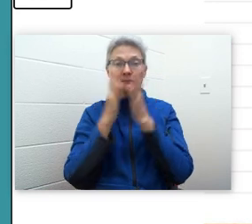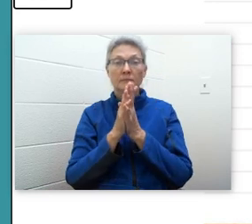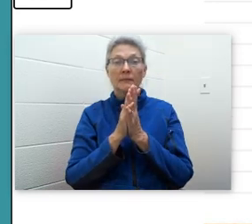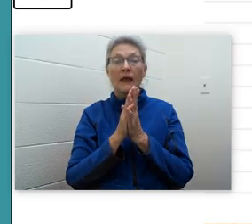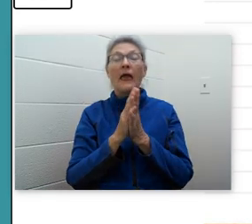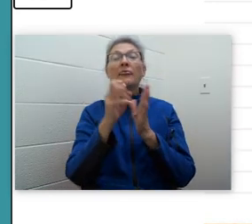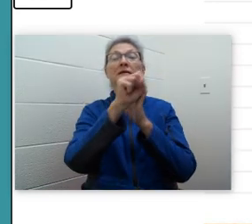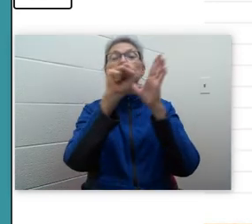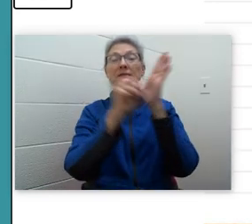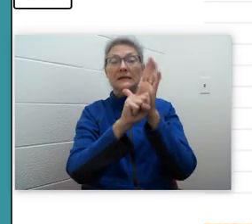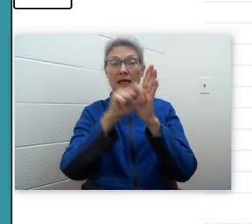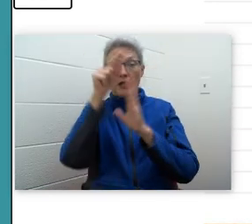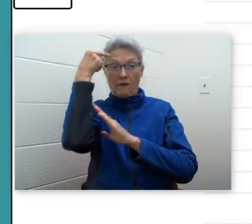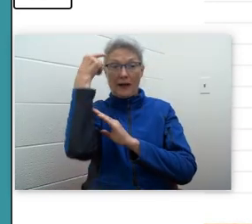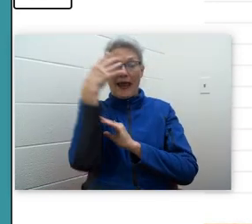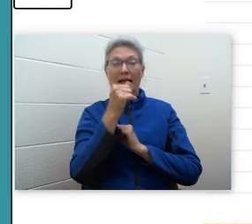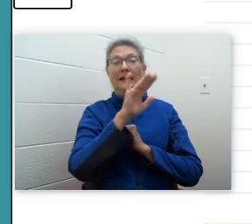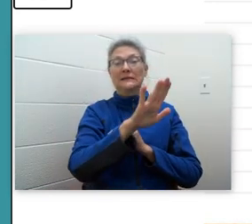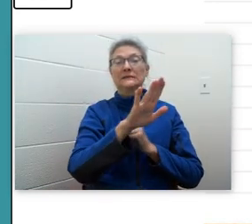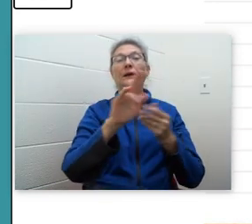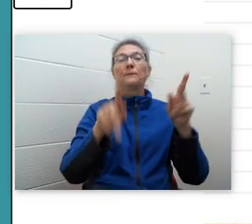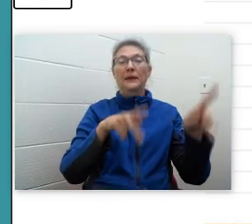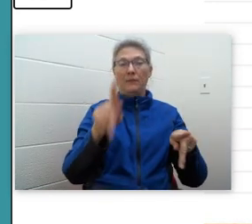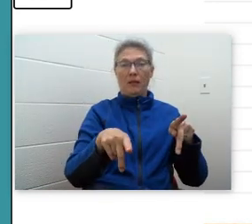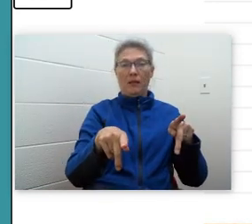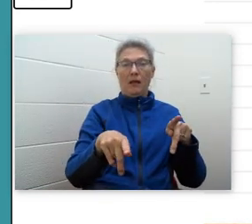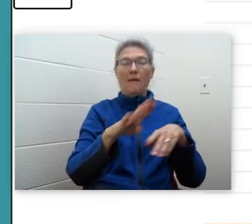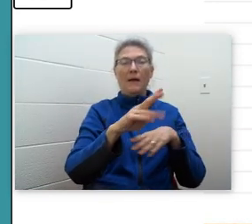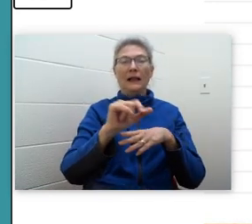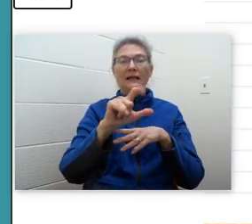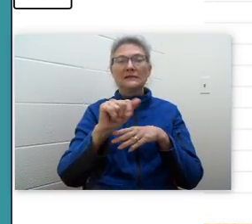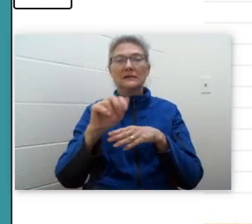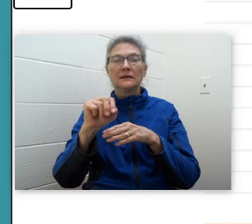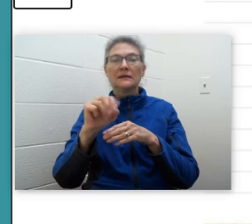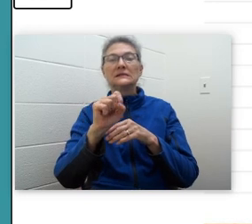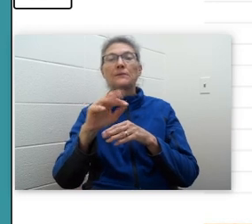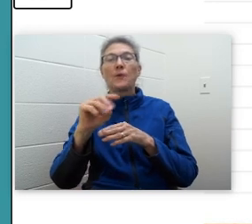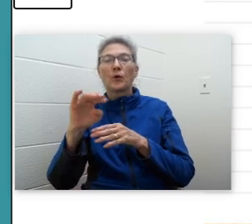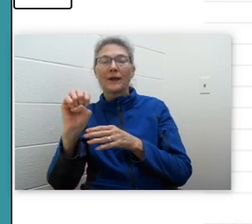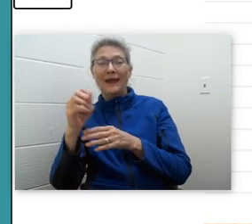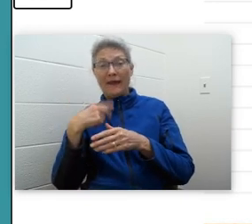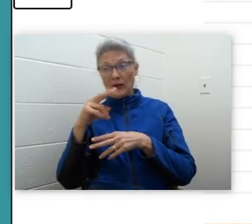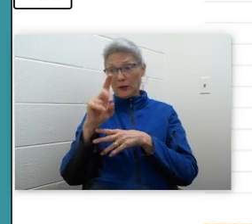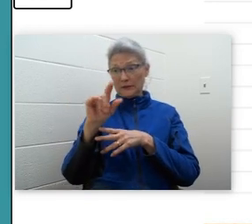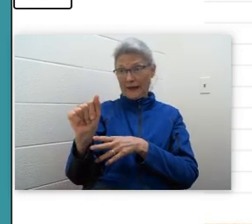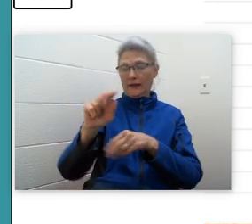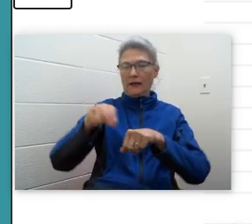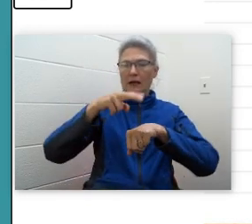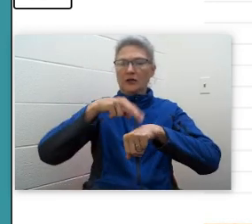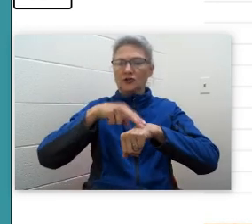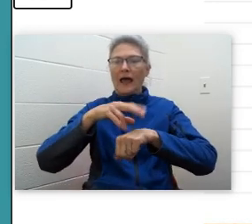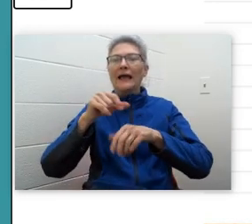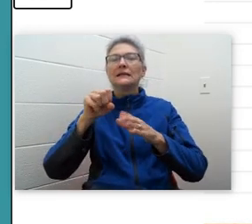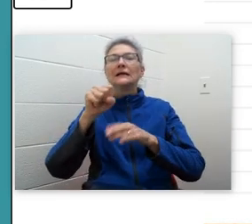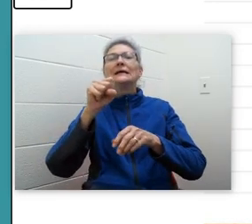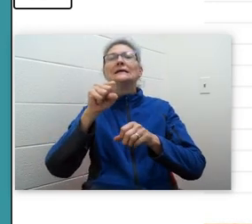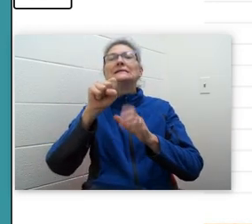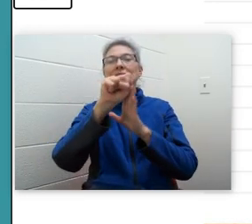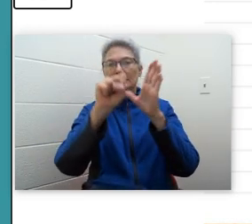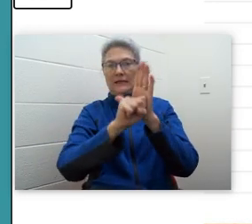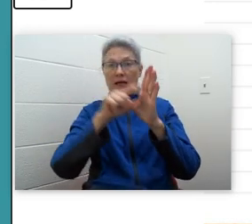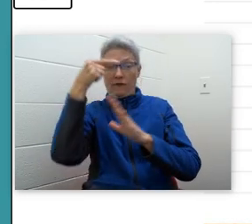The State Government and Its Citizens by Lisa Simone. In the United States, the national and state governments work